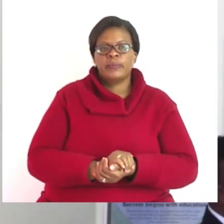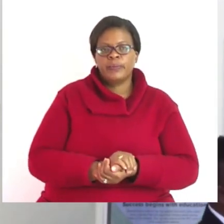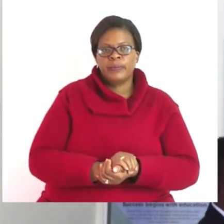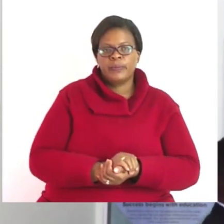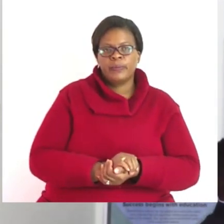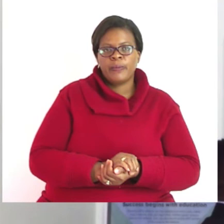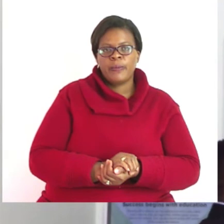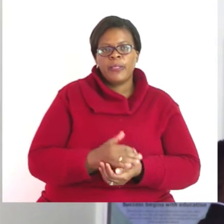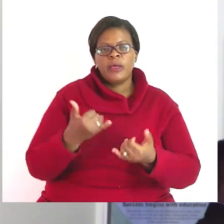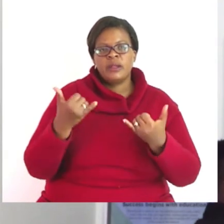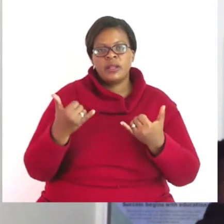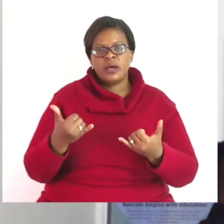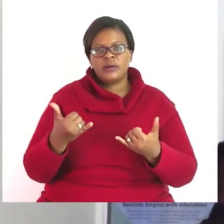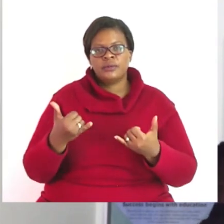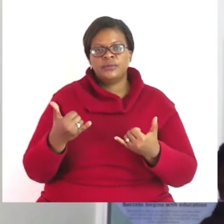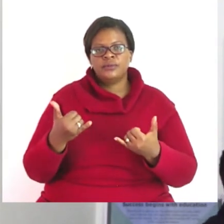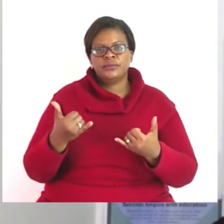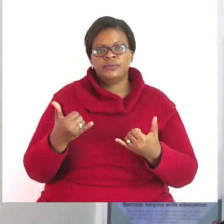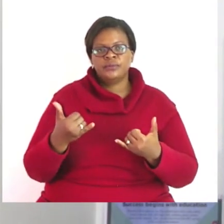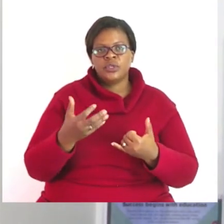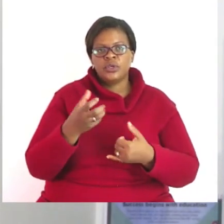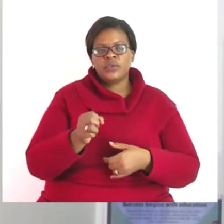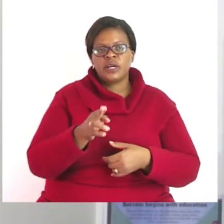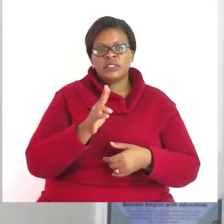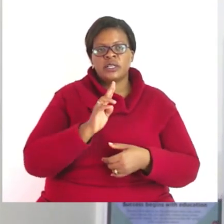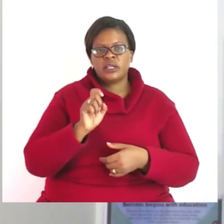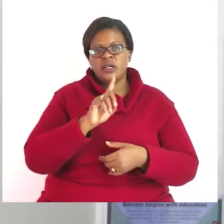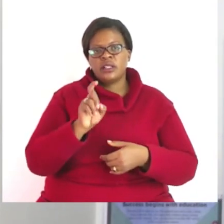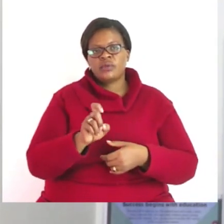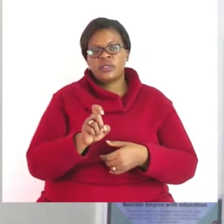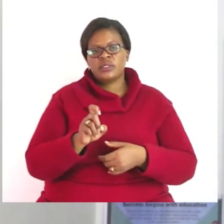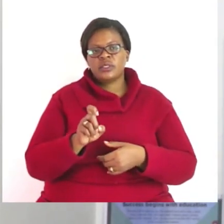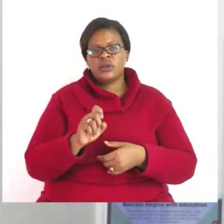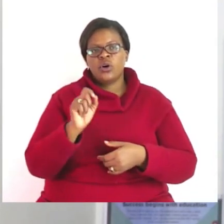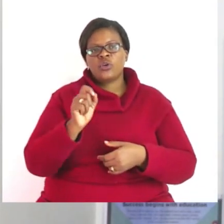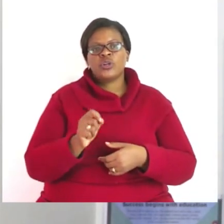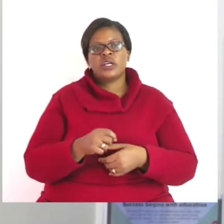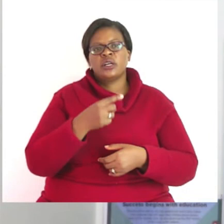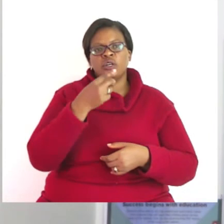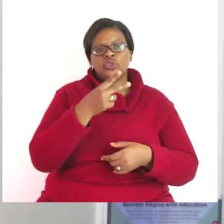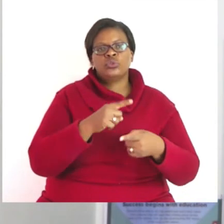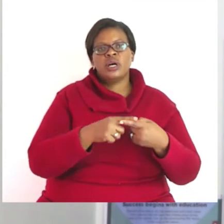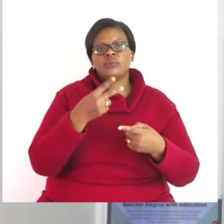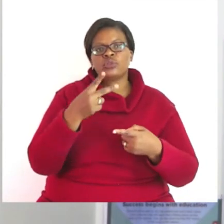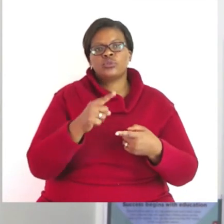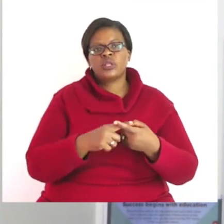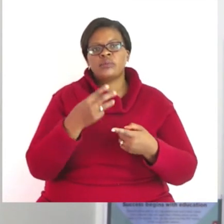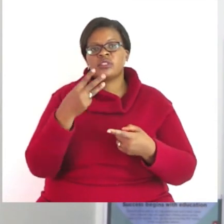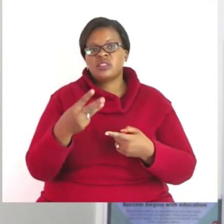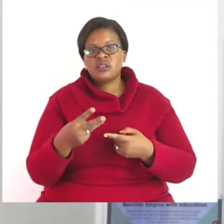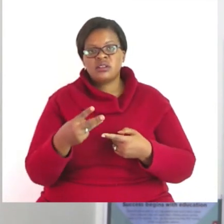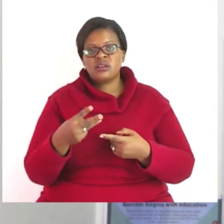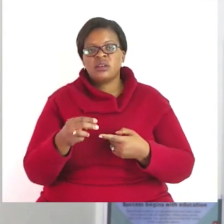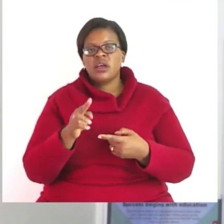In that way, you have answered the question, or you can write it 2 times 2 times 3